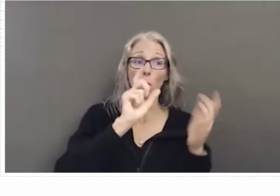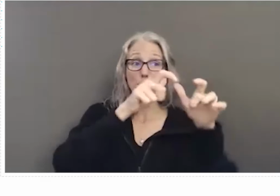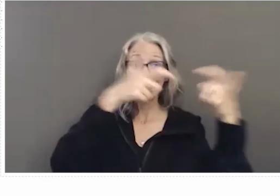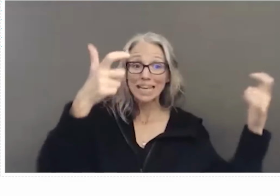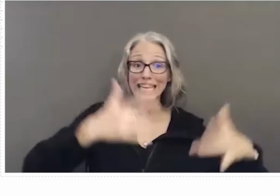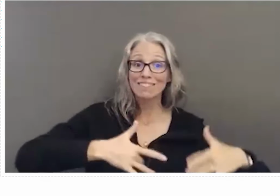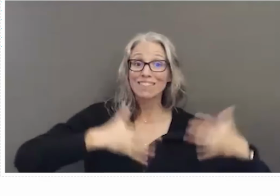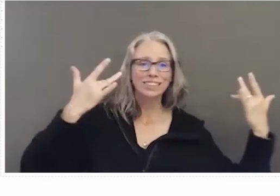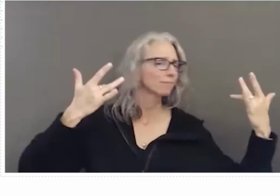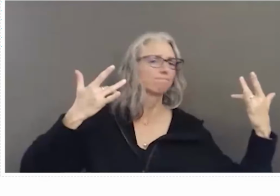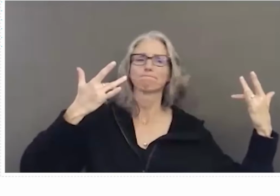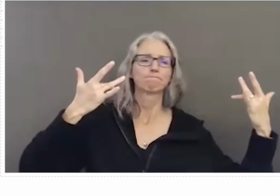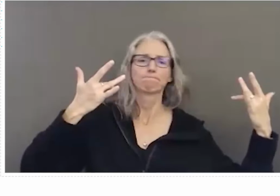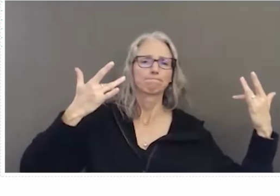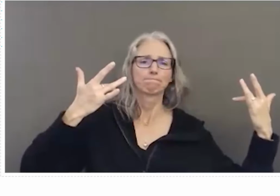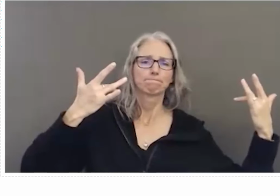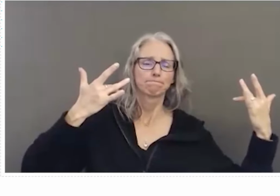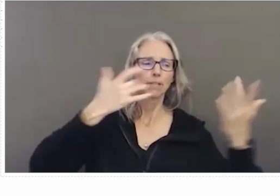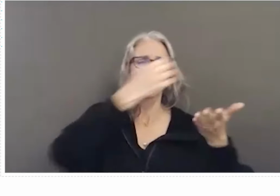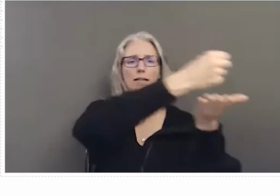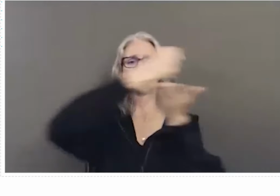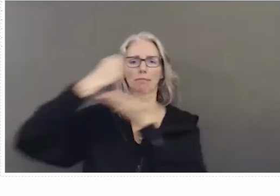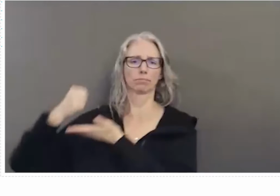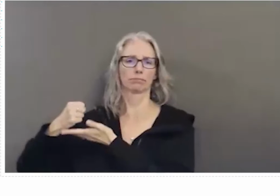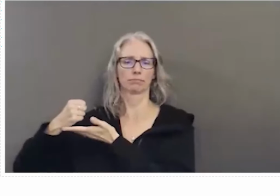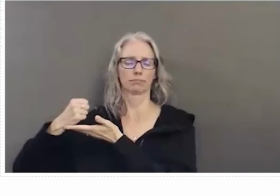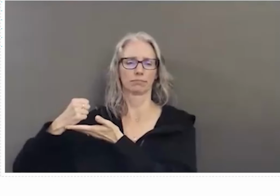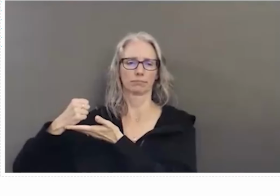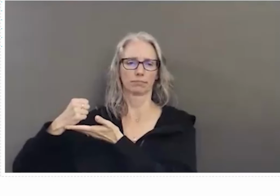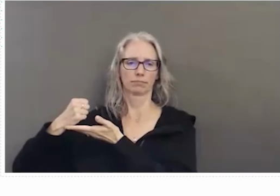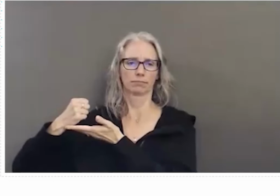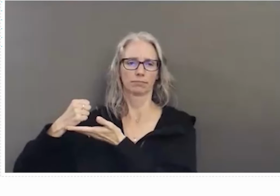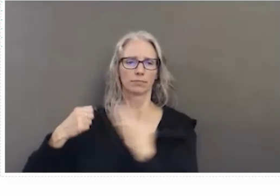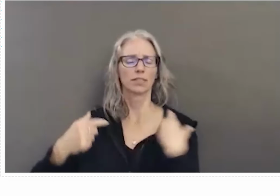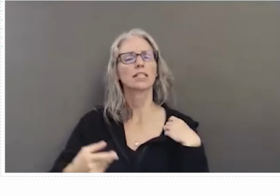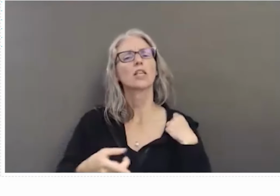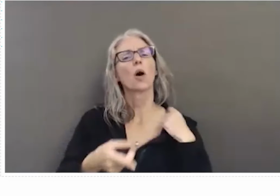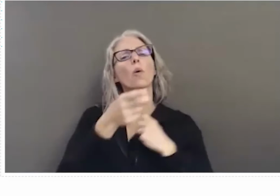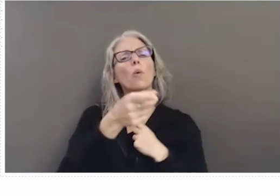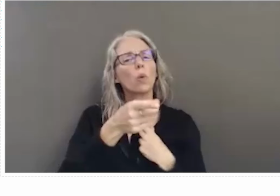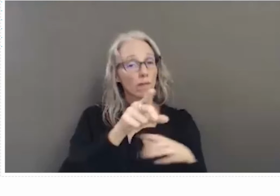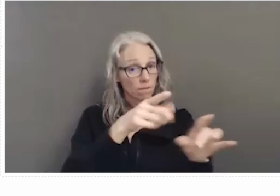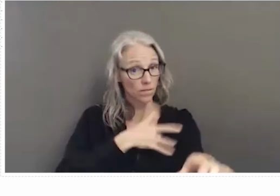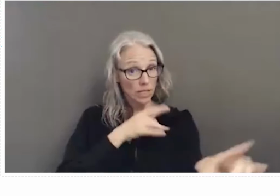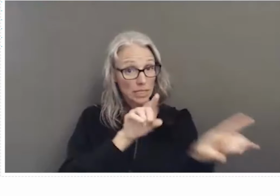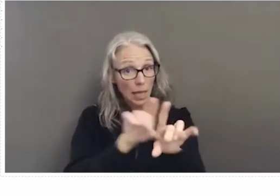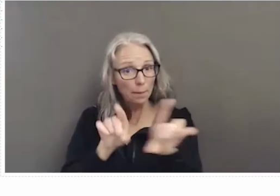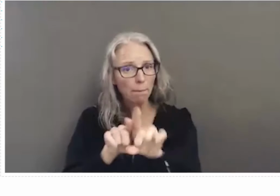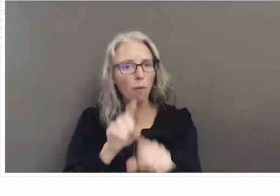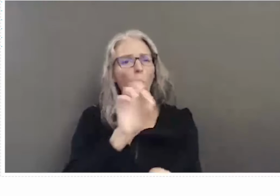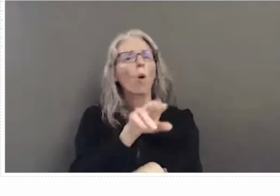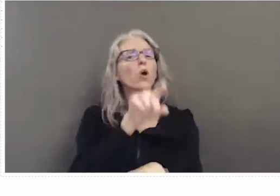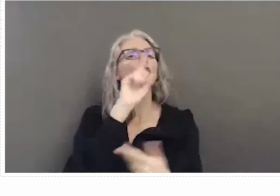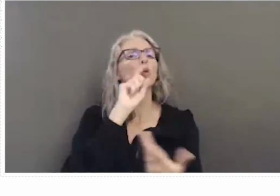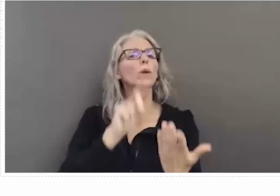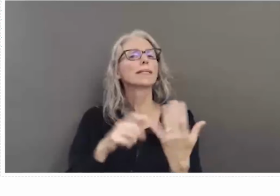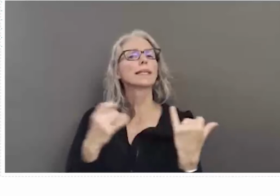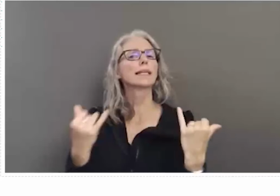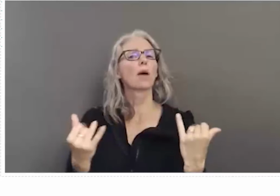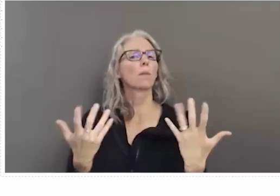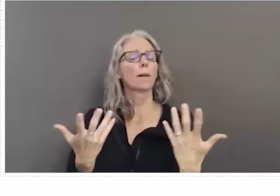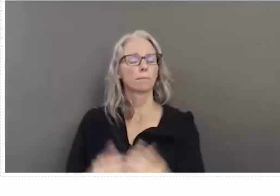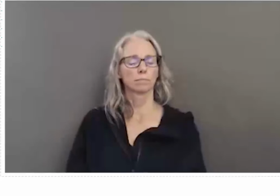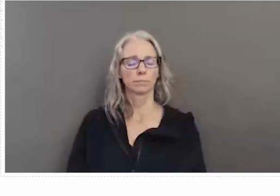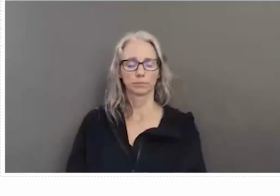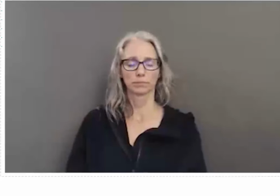your agency perspective, do you see that, and what do you see as current trends in the sector? Yeah, it's a good